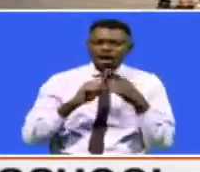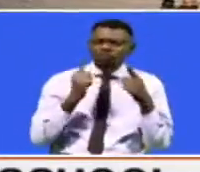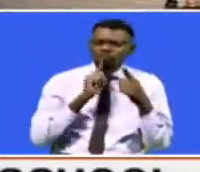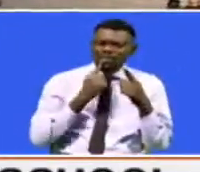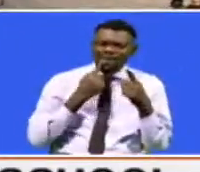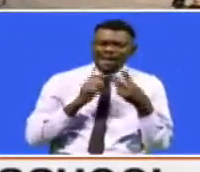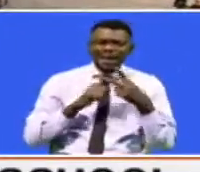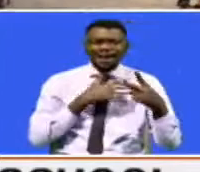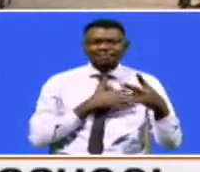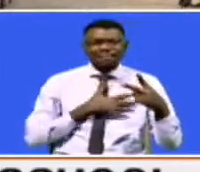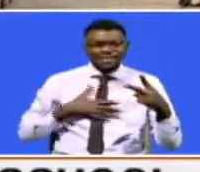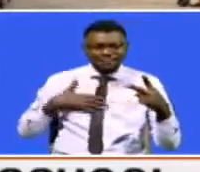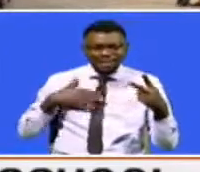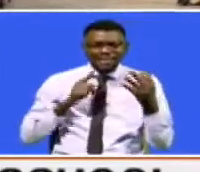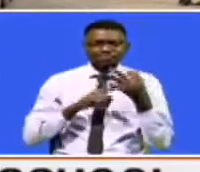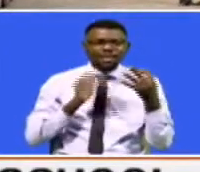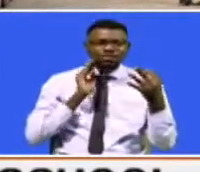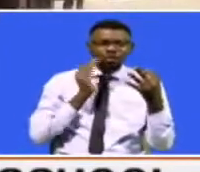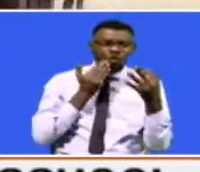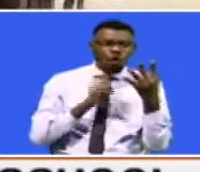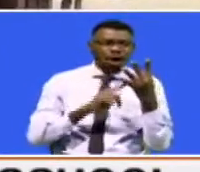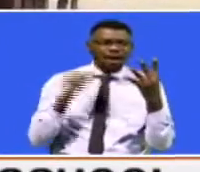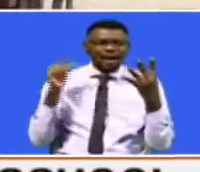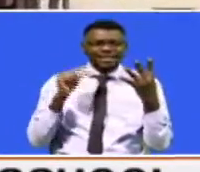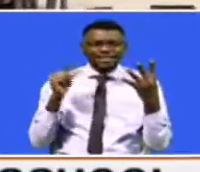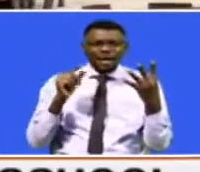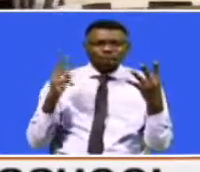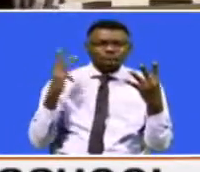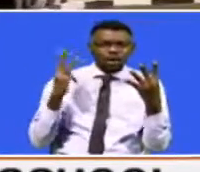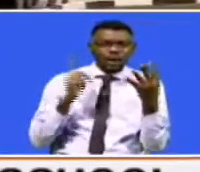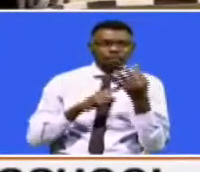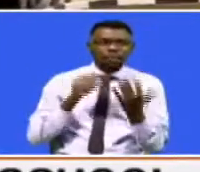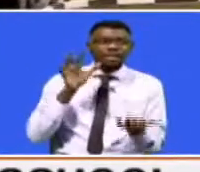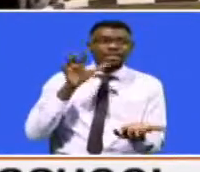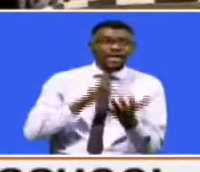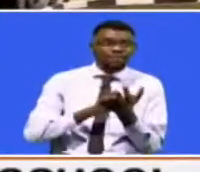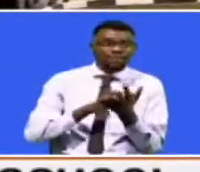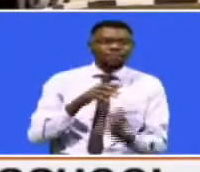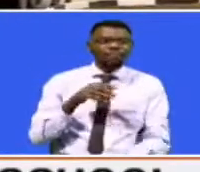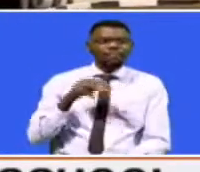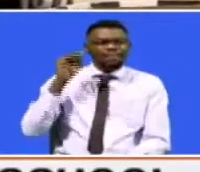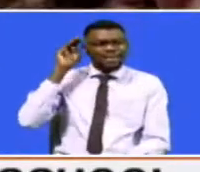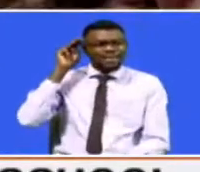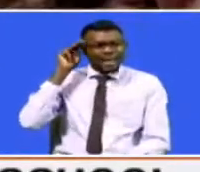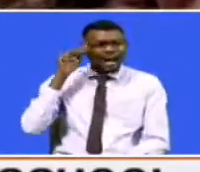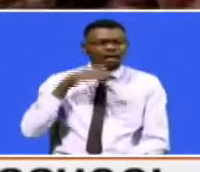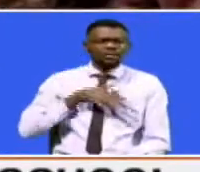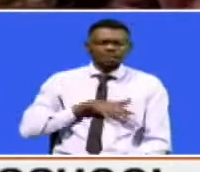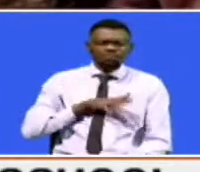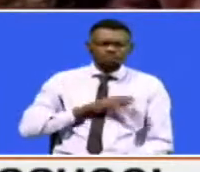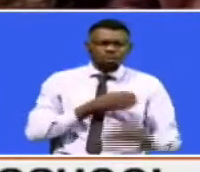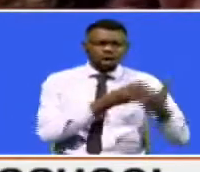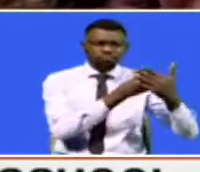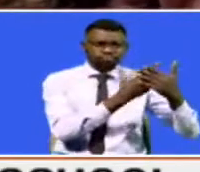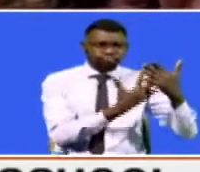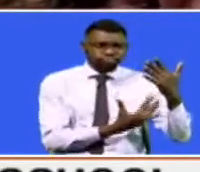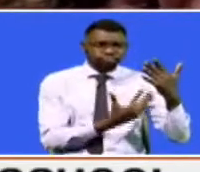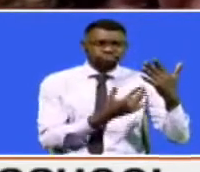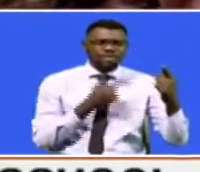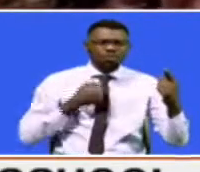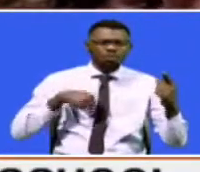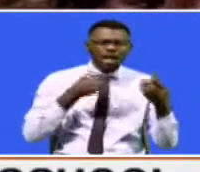Turkana, Marsabit, Isiolo, Garissa, Wajir, Tana River, Mandera, and Samburu. We are